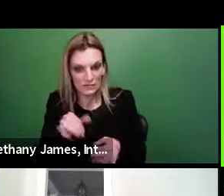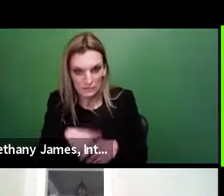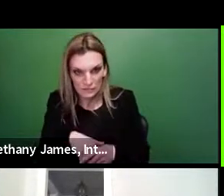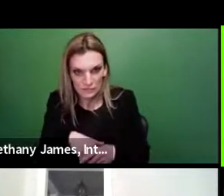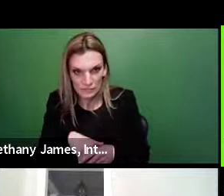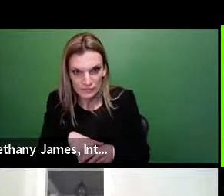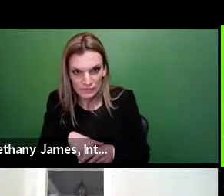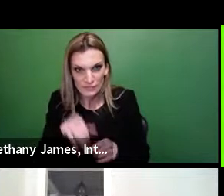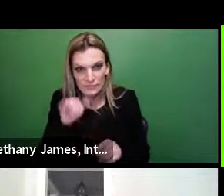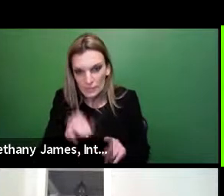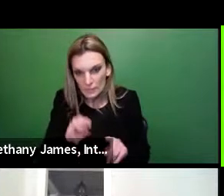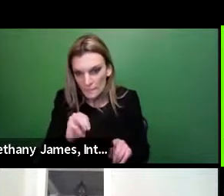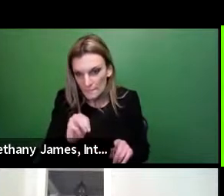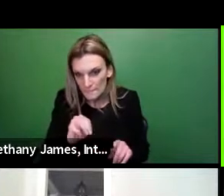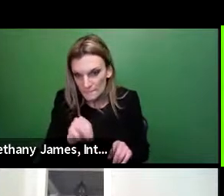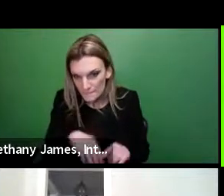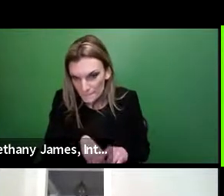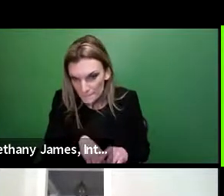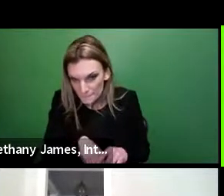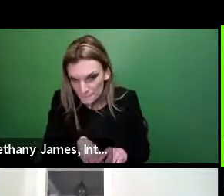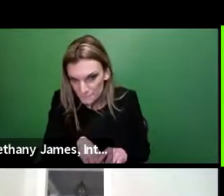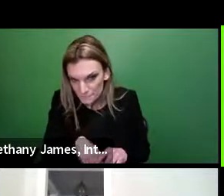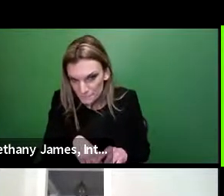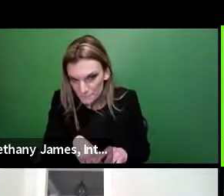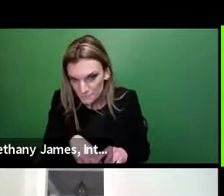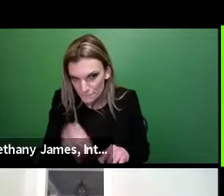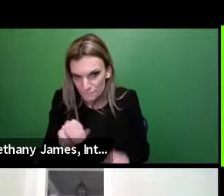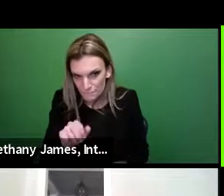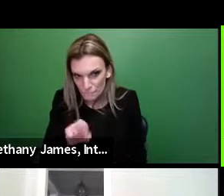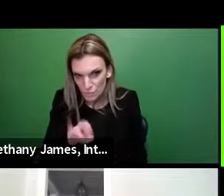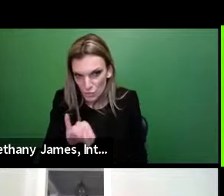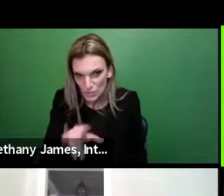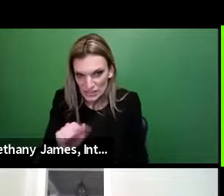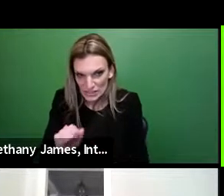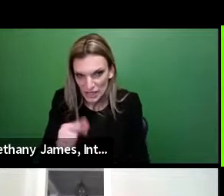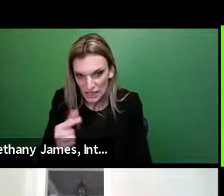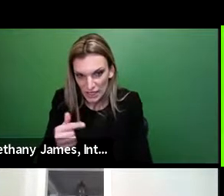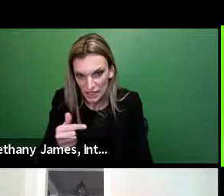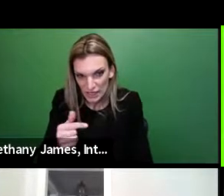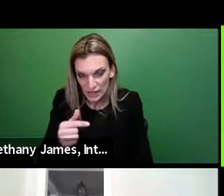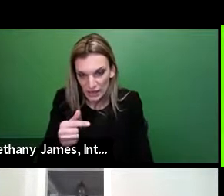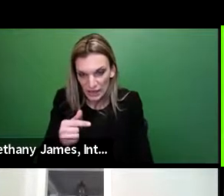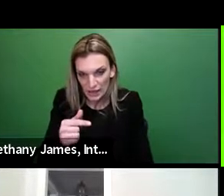that is Marisa Gomez Garcia. Is she here with us?